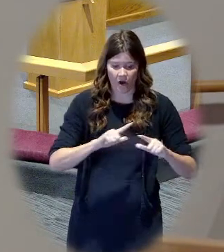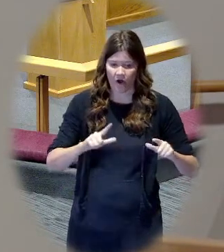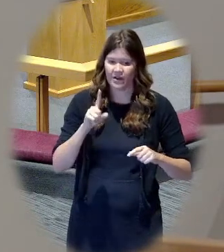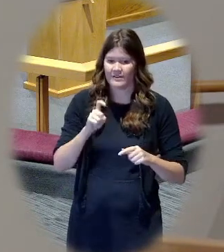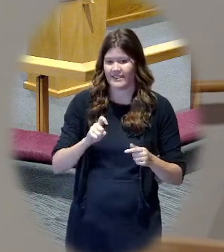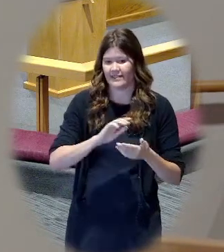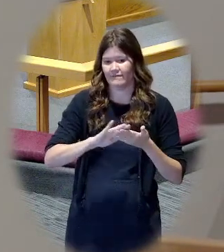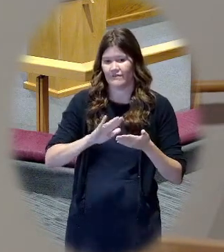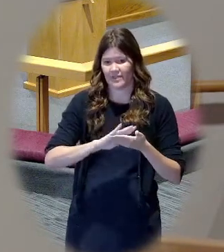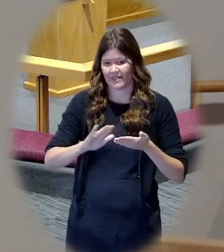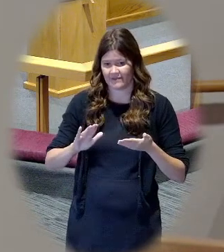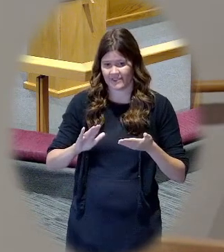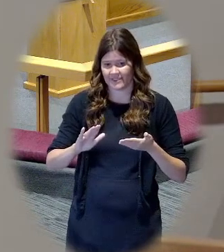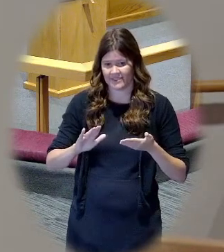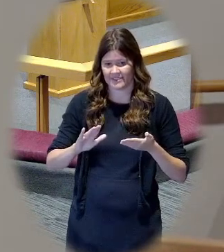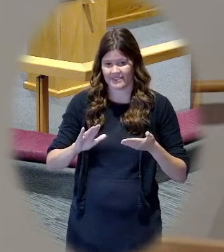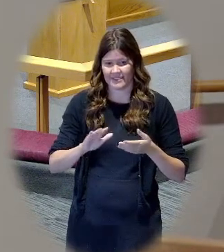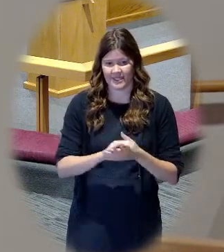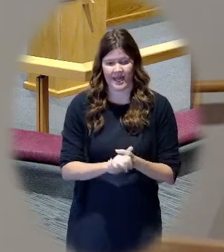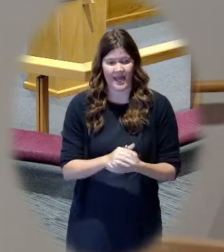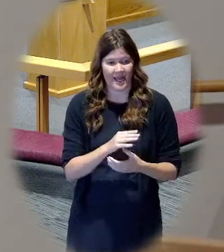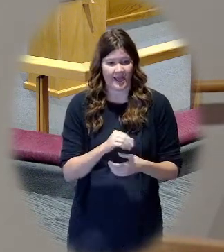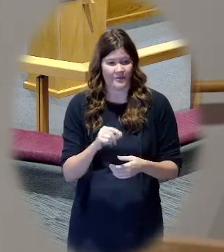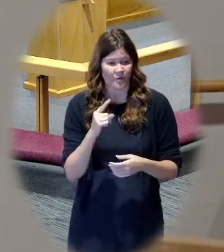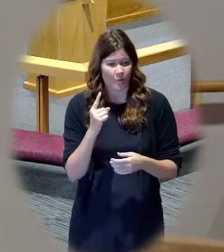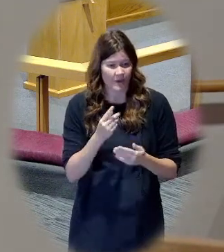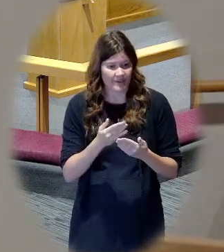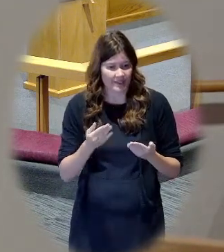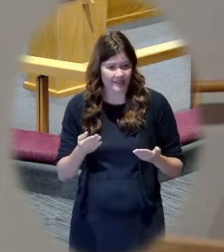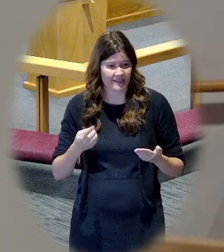forgiveness. And the one thing that you can do